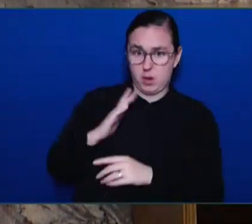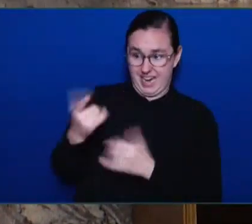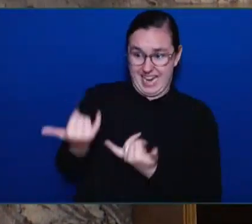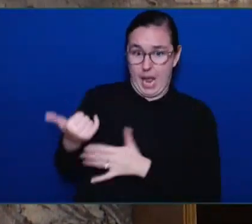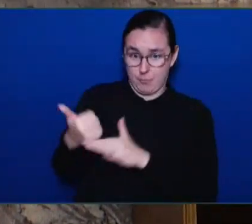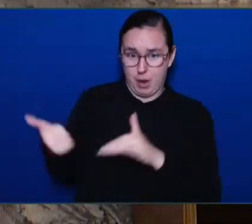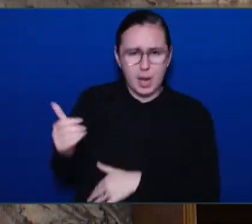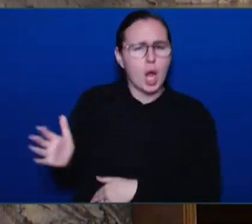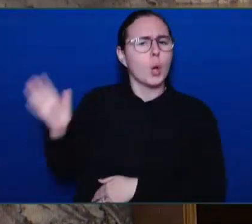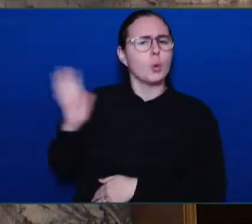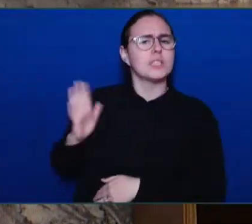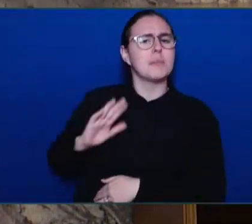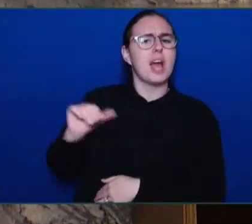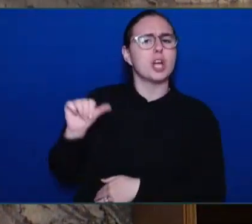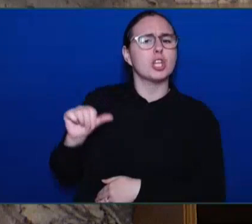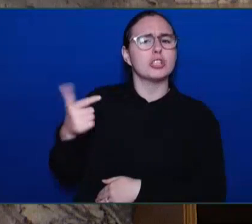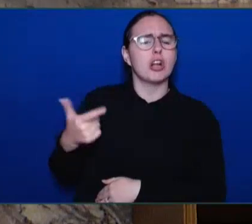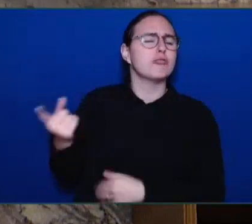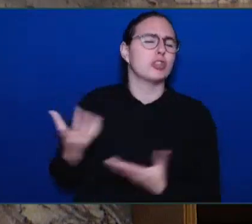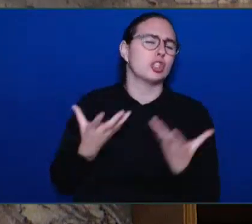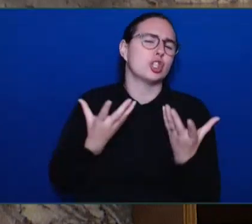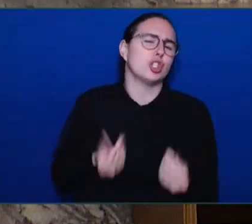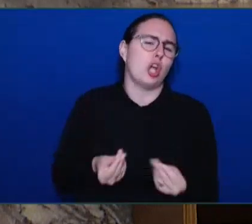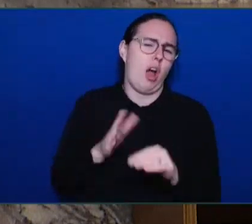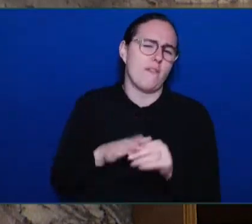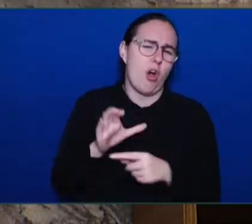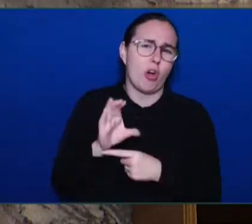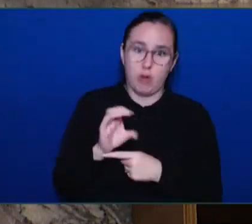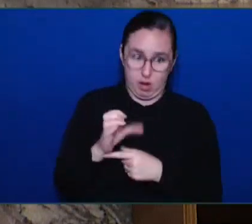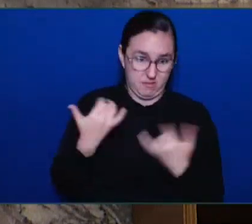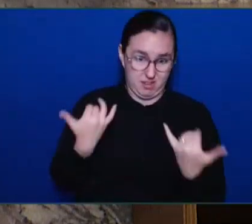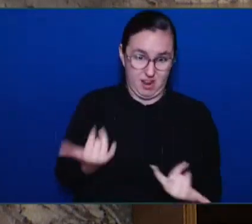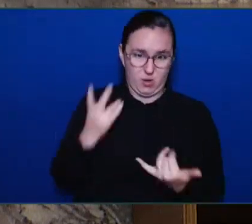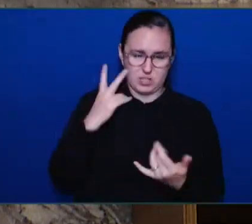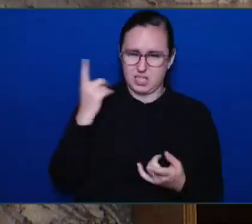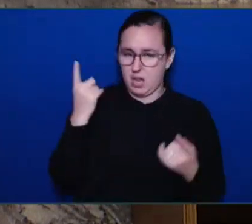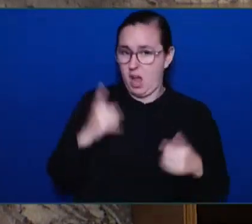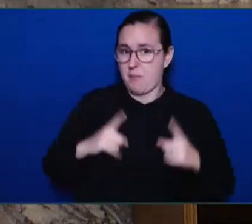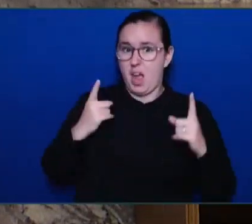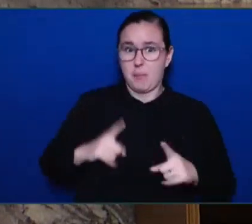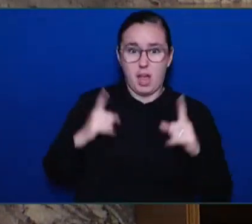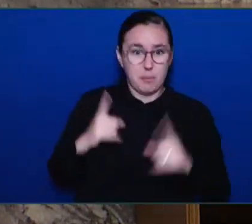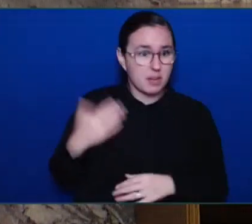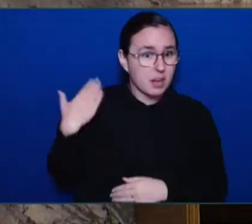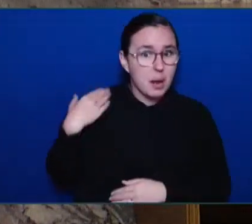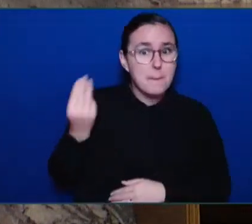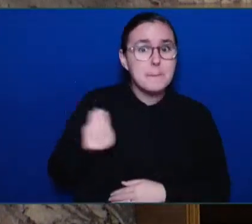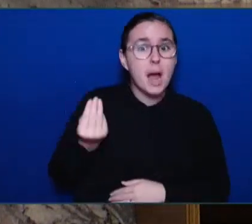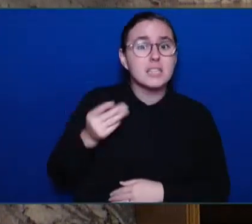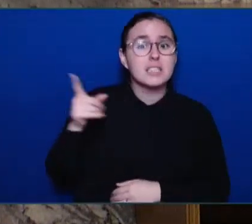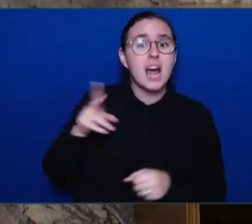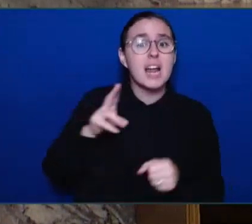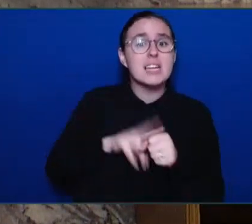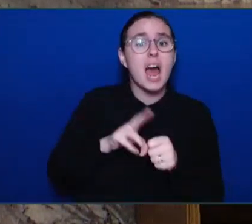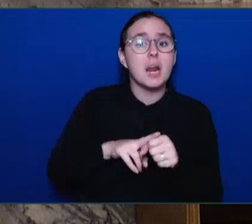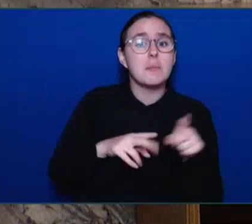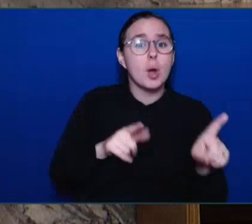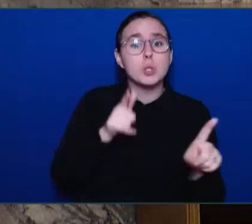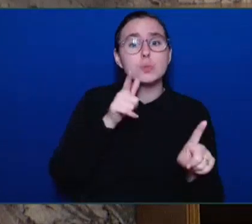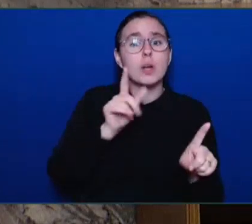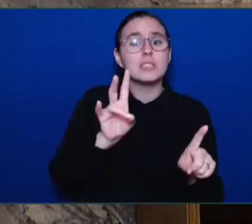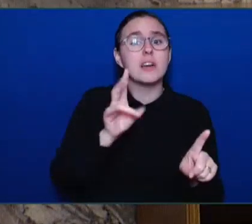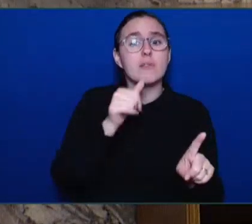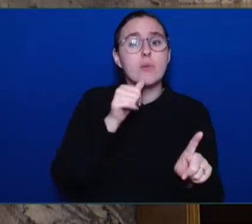in broad daylight, a 27-year-old woman was heading back to work when she was the victim of a violent random